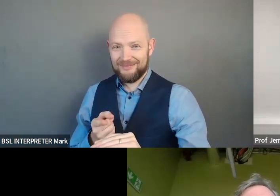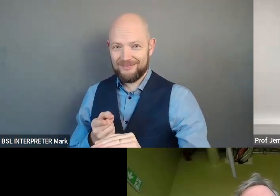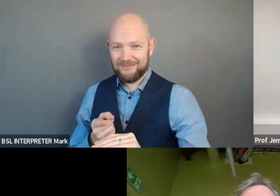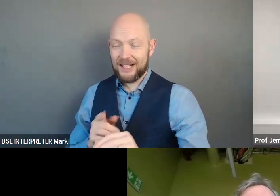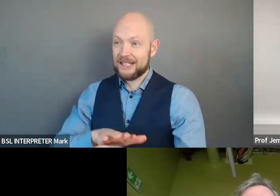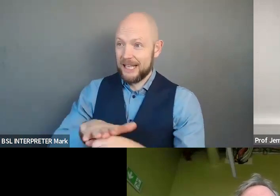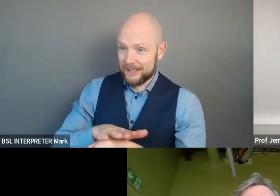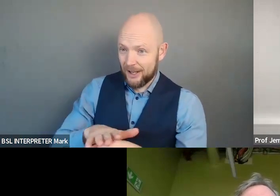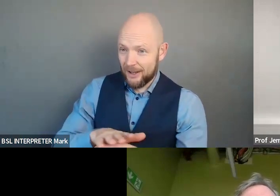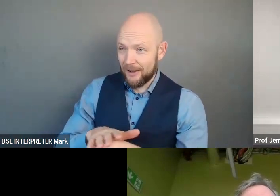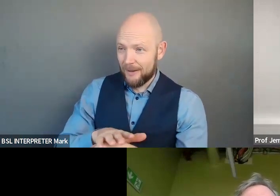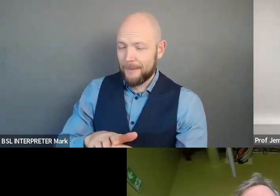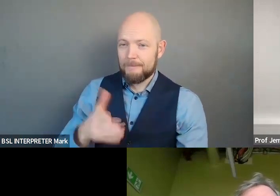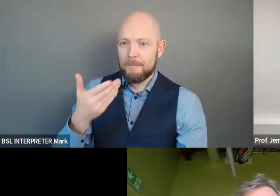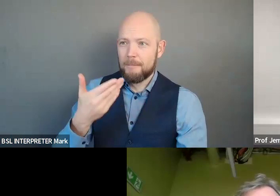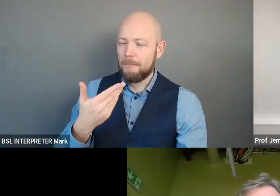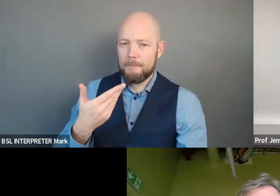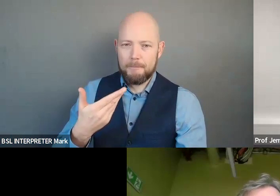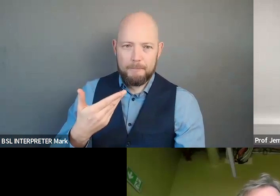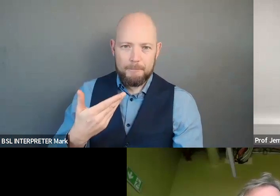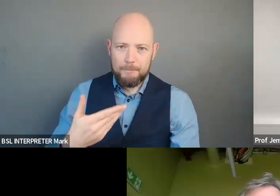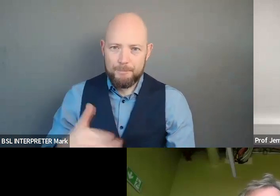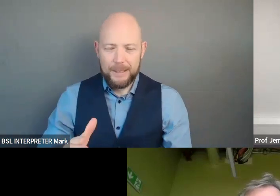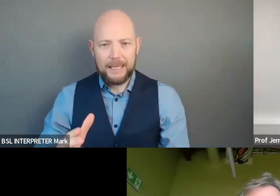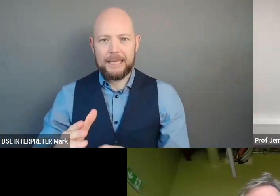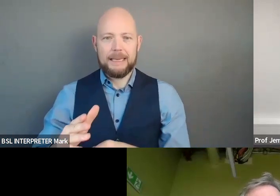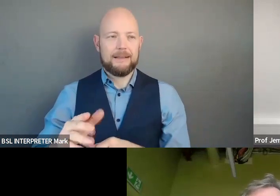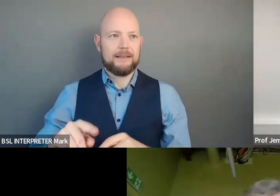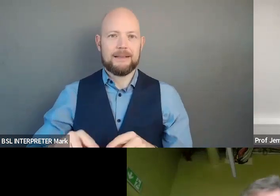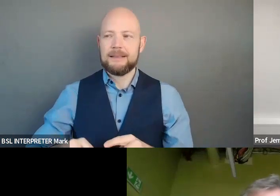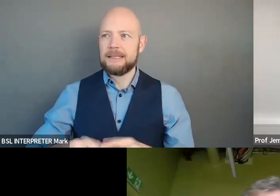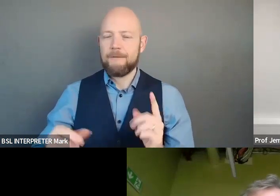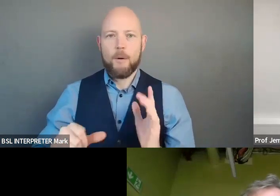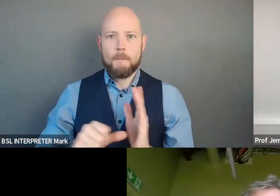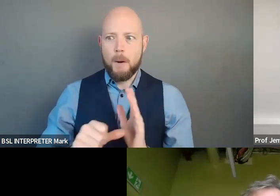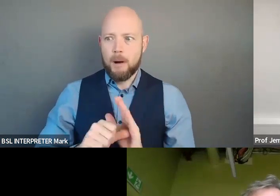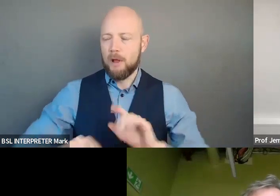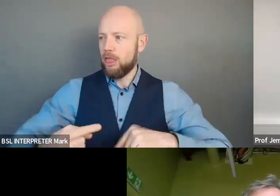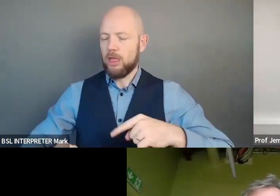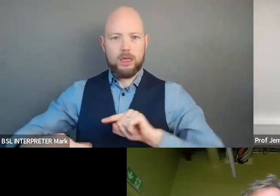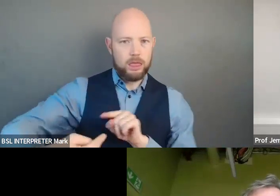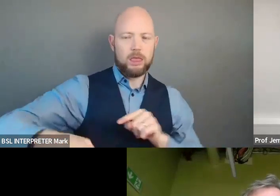to get itself into a lot of diametrically opposed positions on a lot of things,